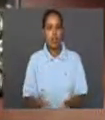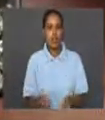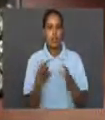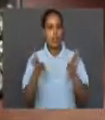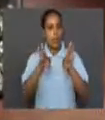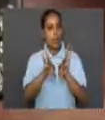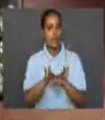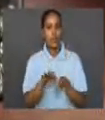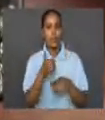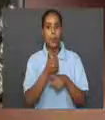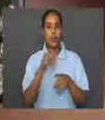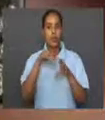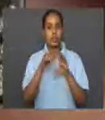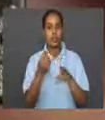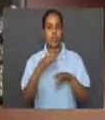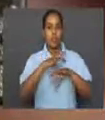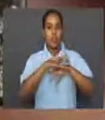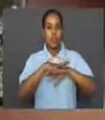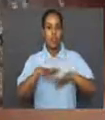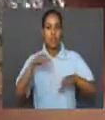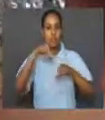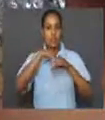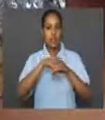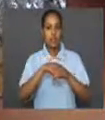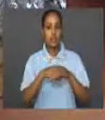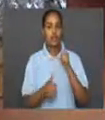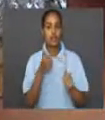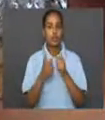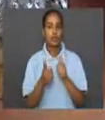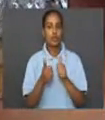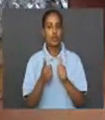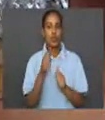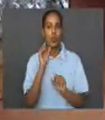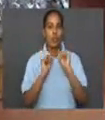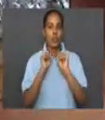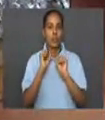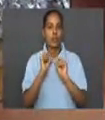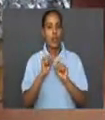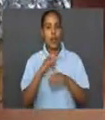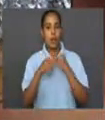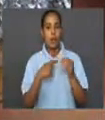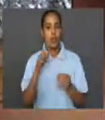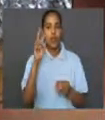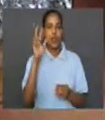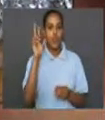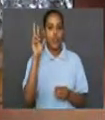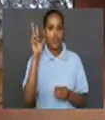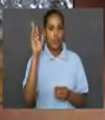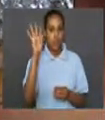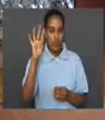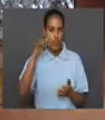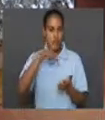most abundant metal in the Earth's crust, of which it comprises about